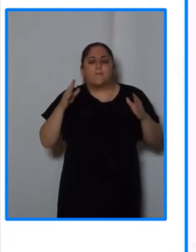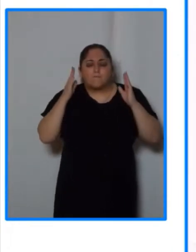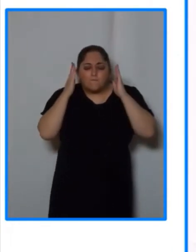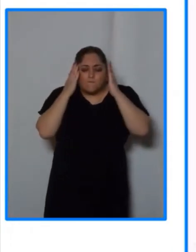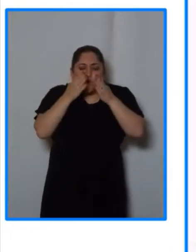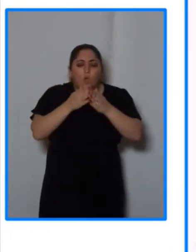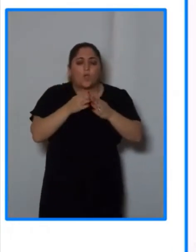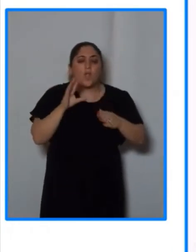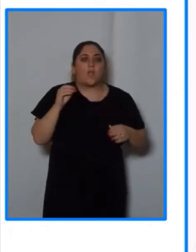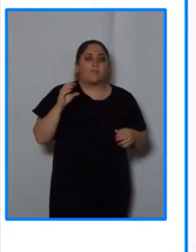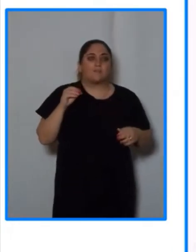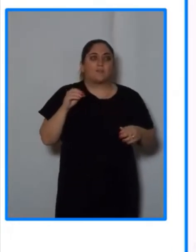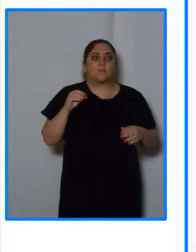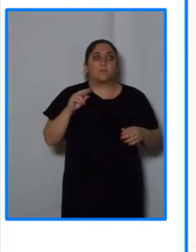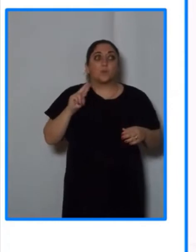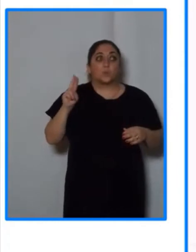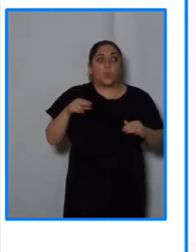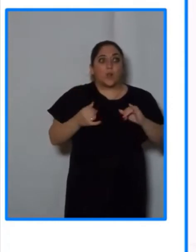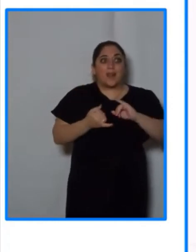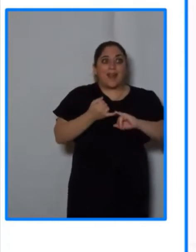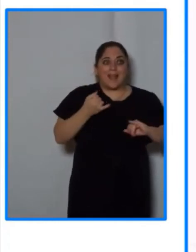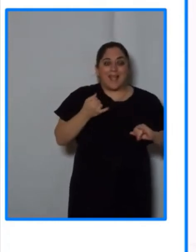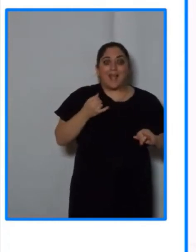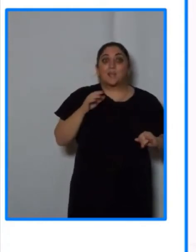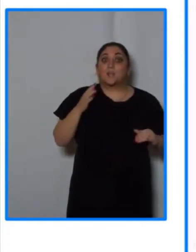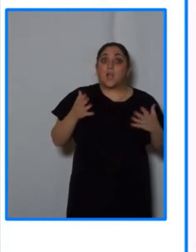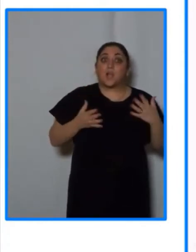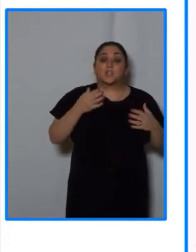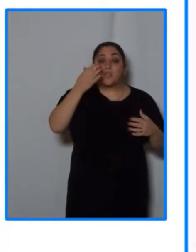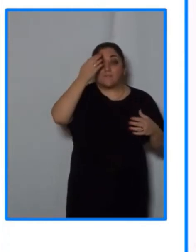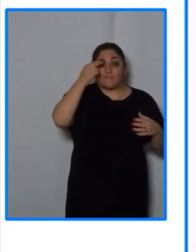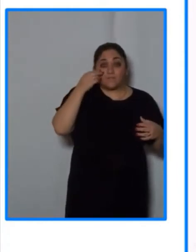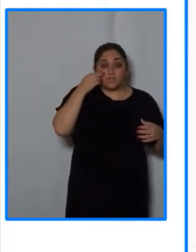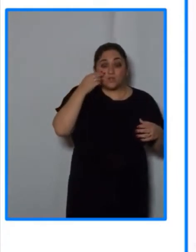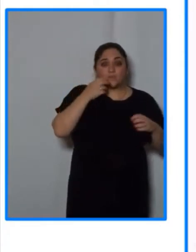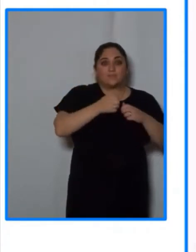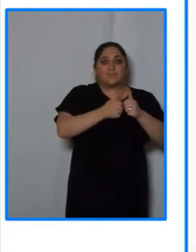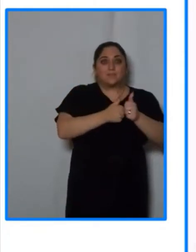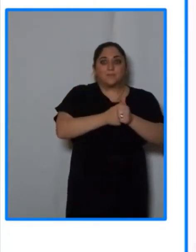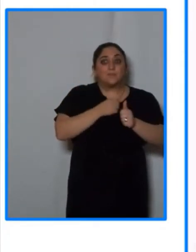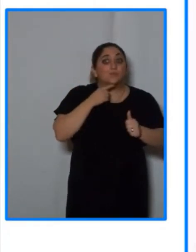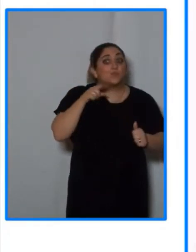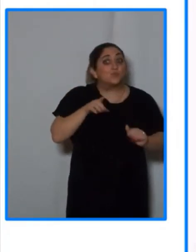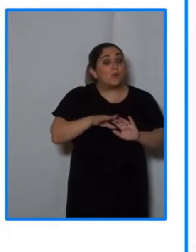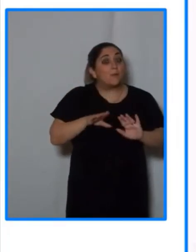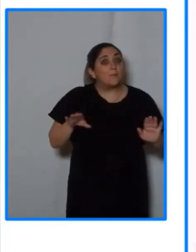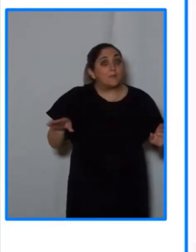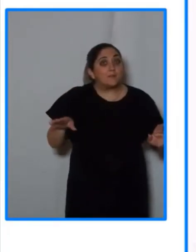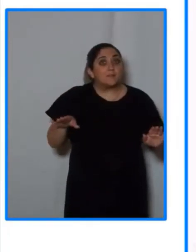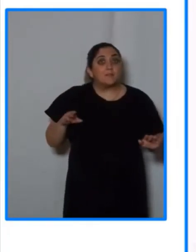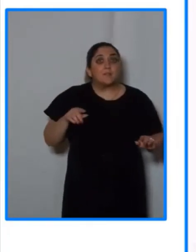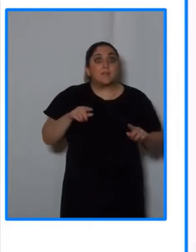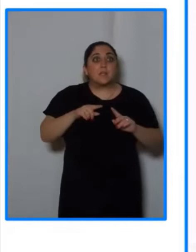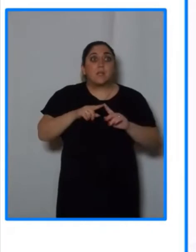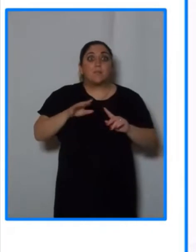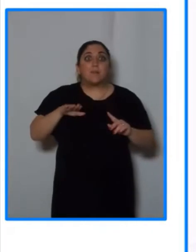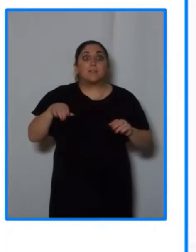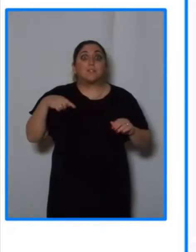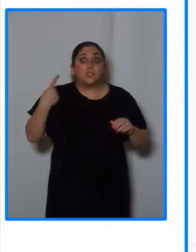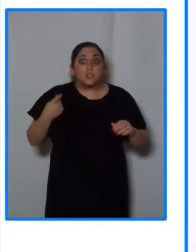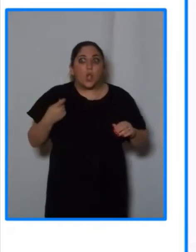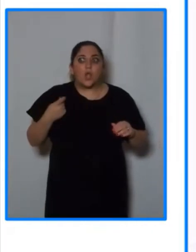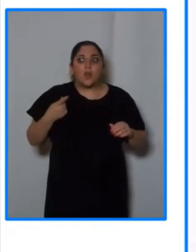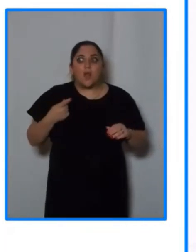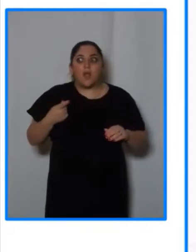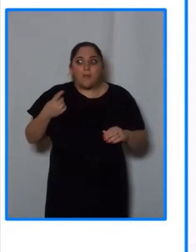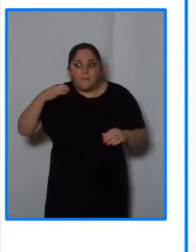concentration. And then lastly, people with visual impairment are not the only users of screen readers, but people with dyslexia can also